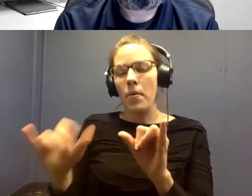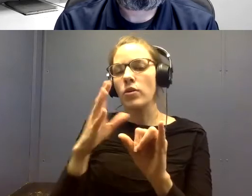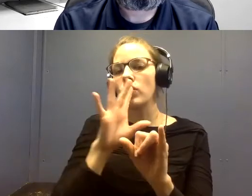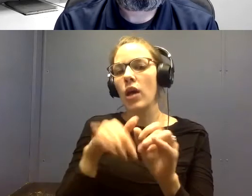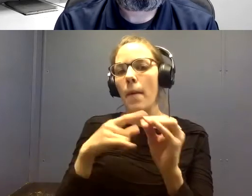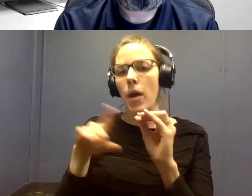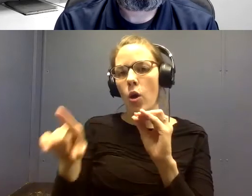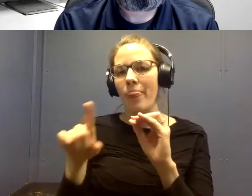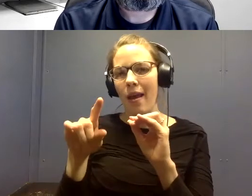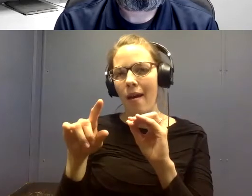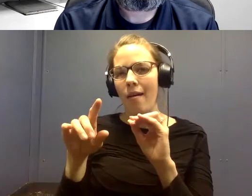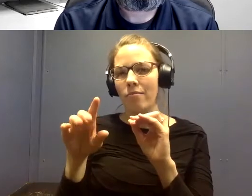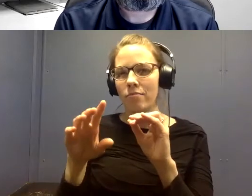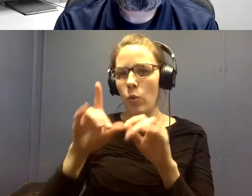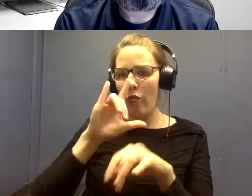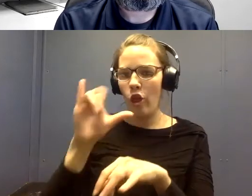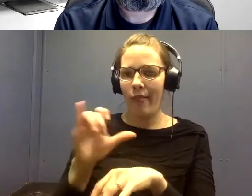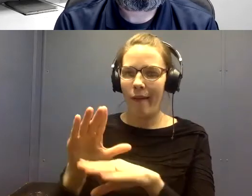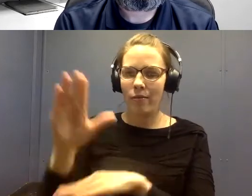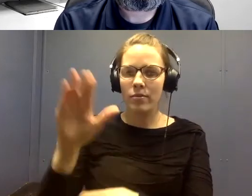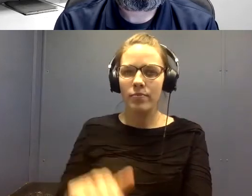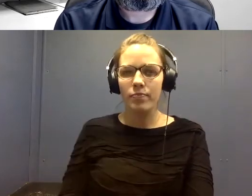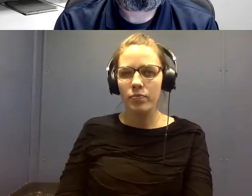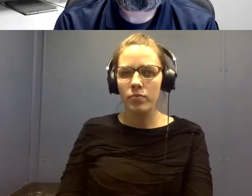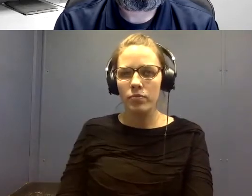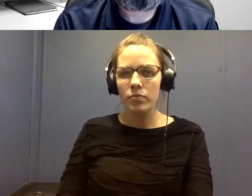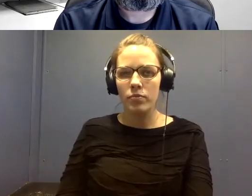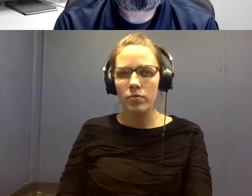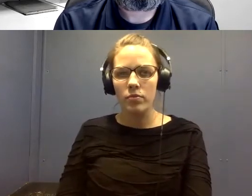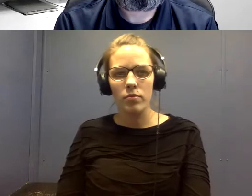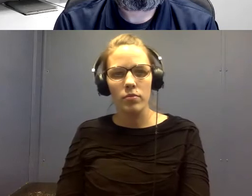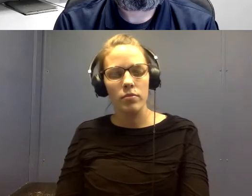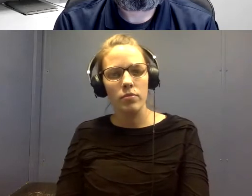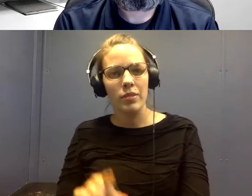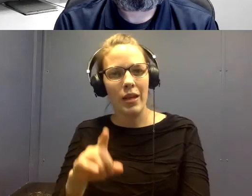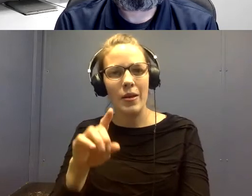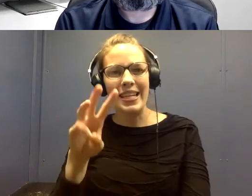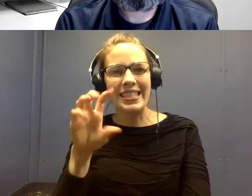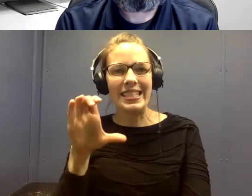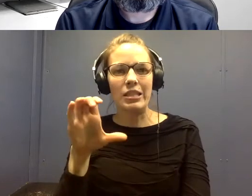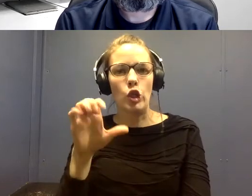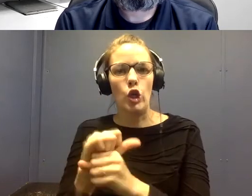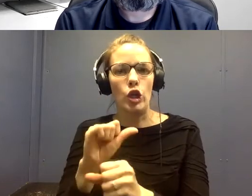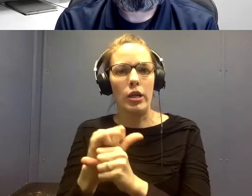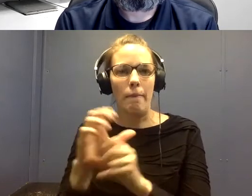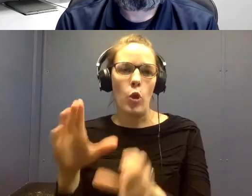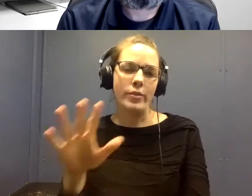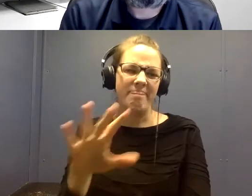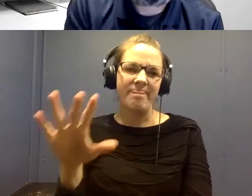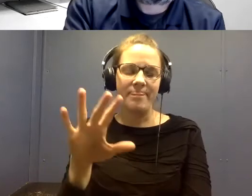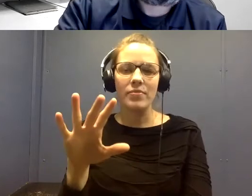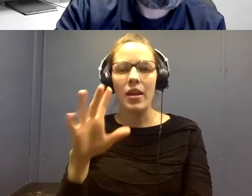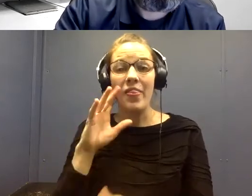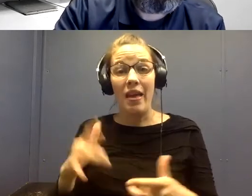what that uptake looked like for you guys. Yep. So right now we're pushing 600 employees. During the event